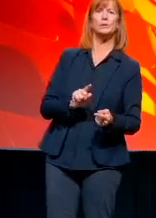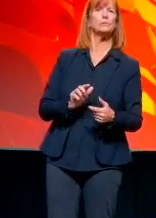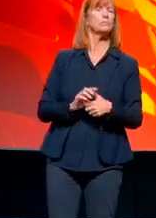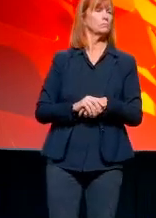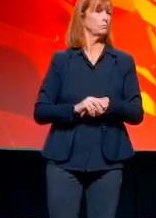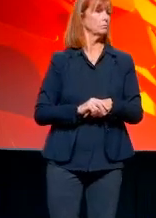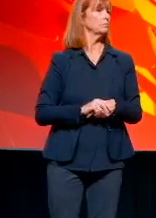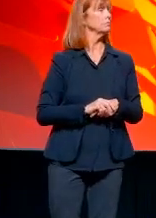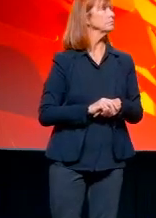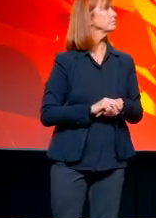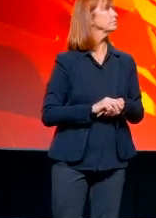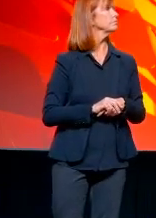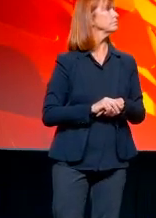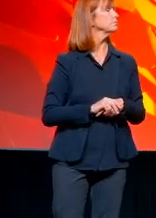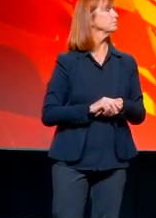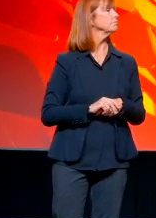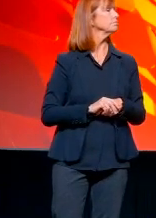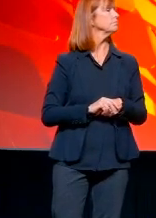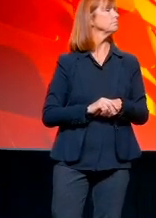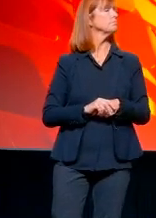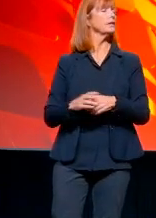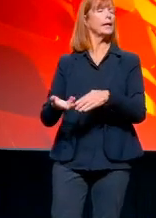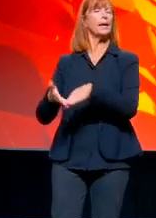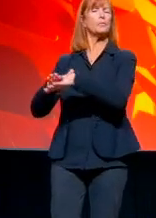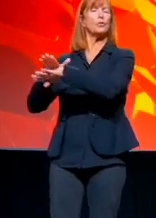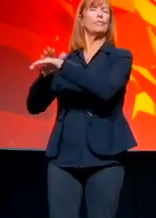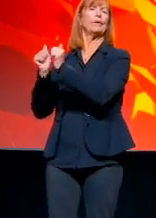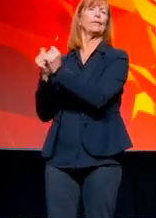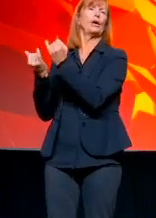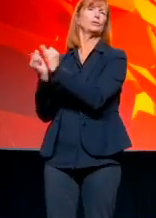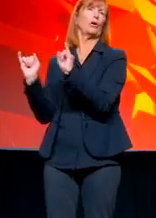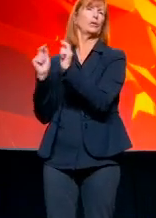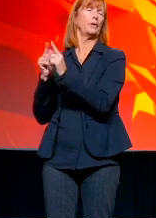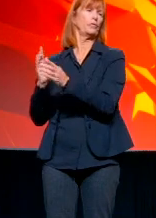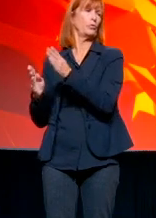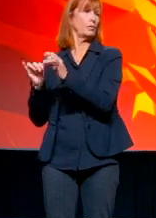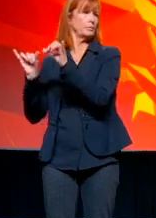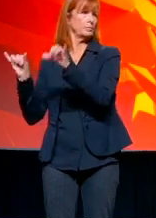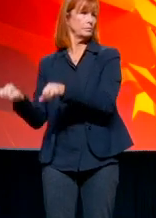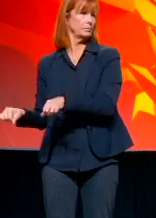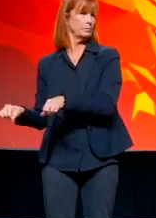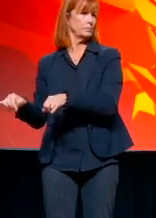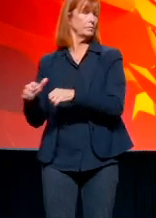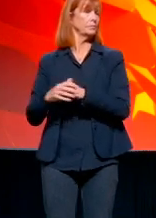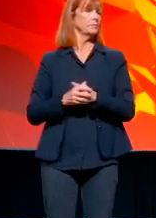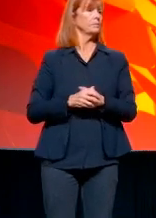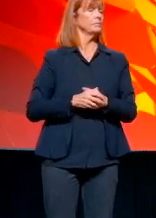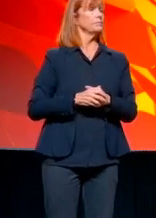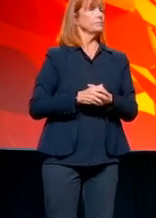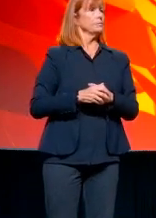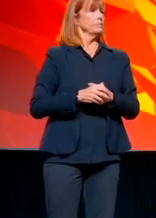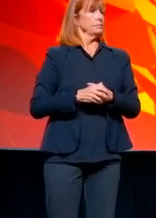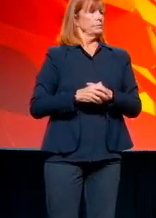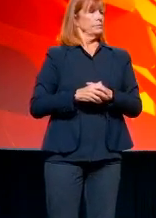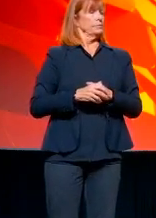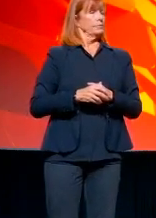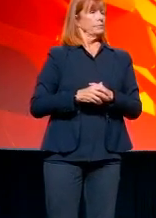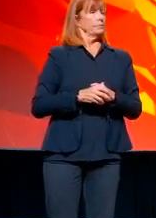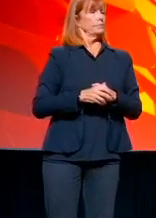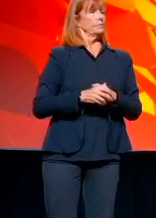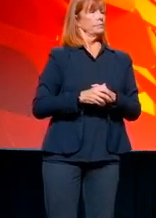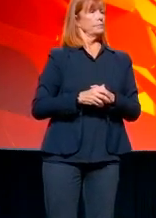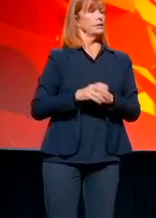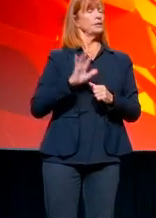the level of autonomy of the robotic system. So in our kind of latest work, we kind of extend this series framework